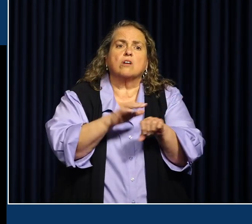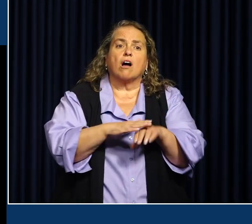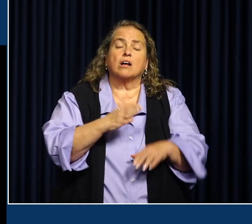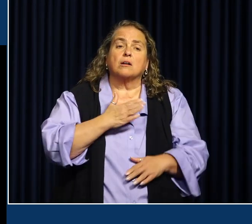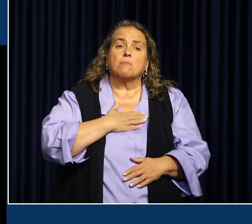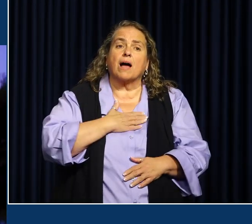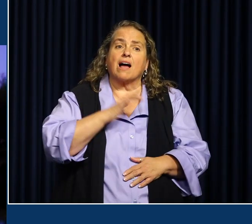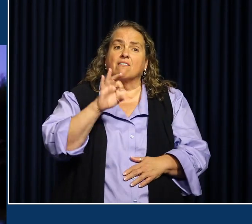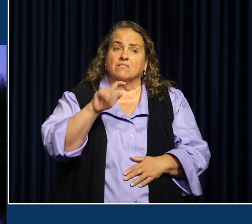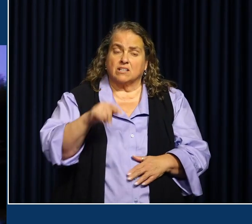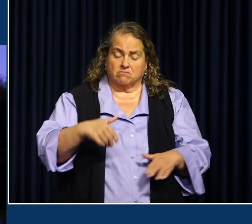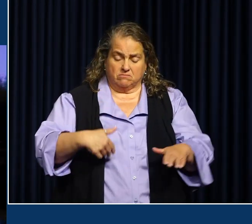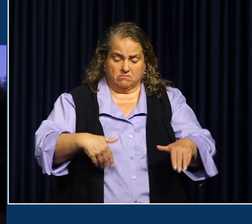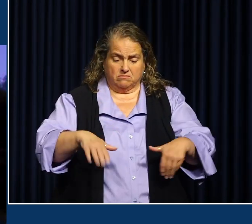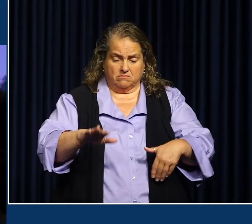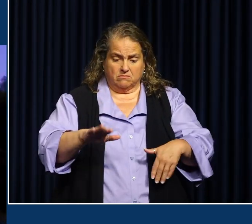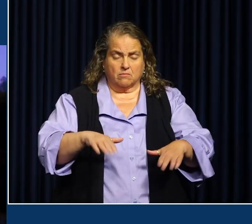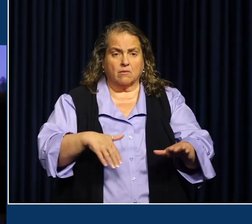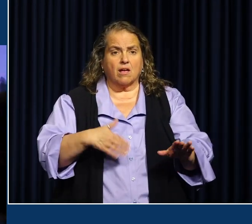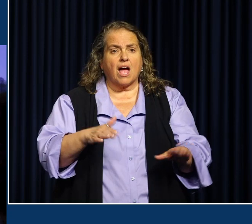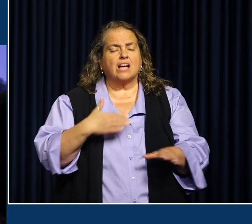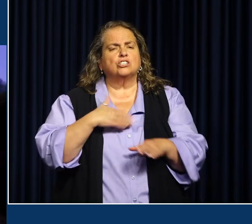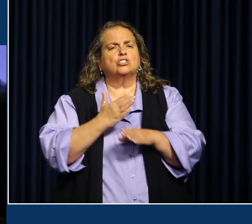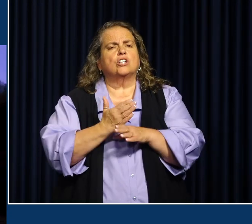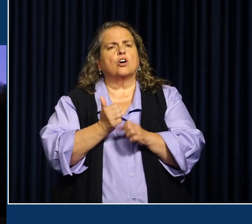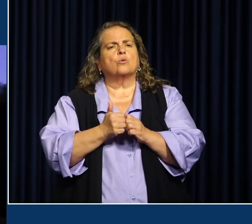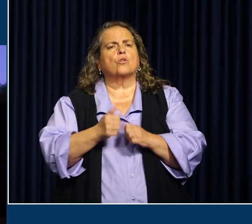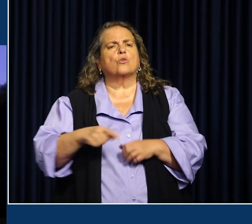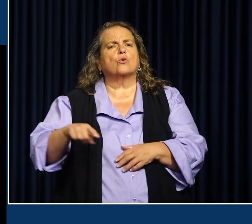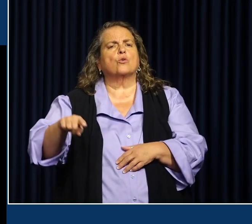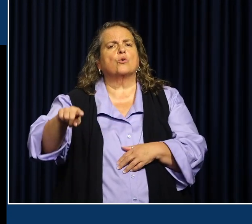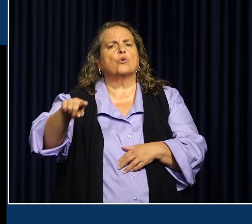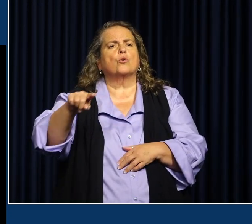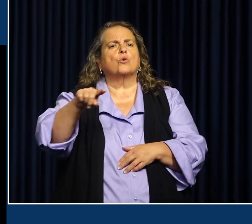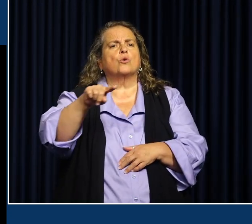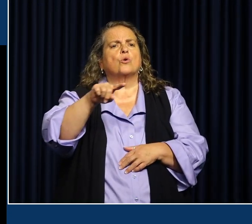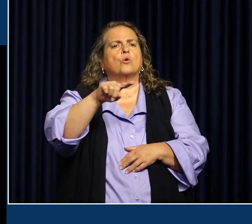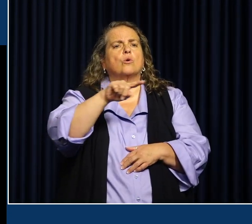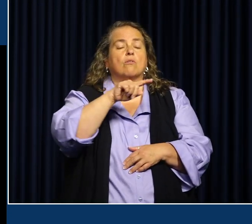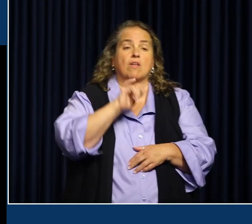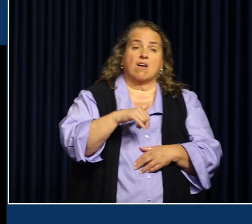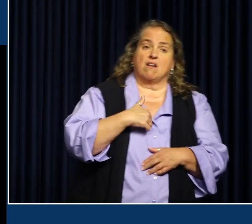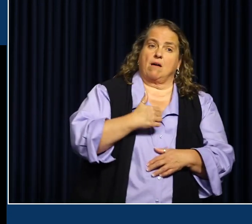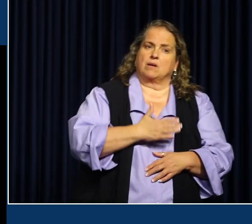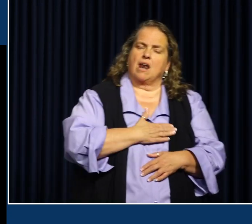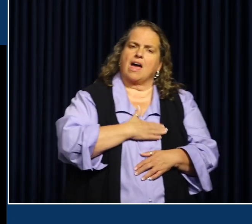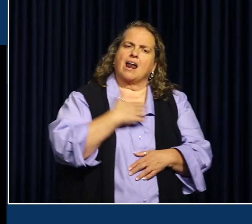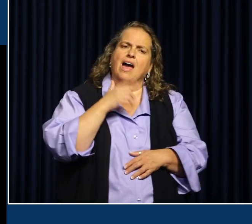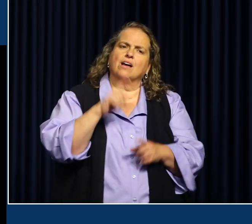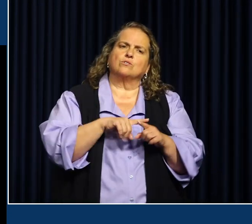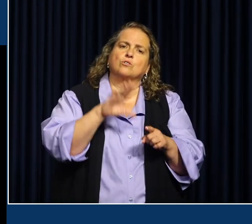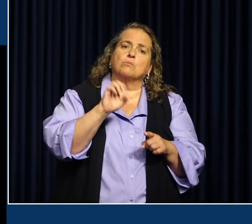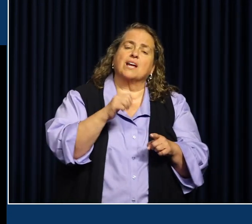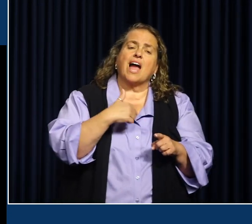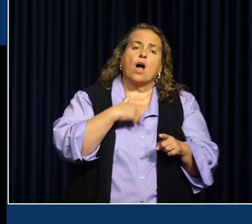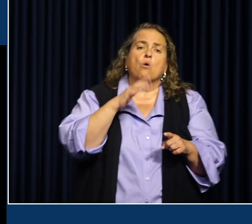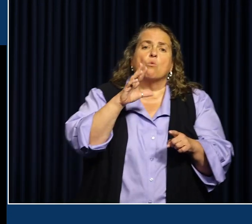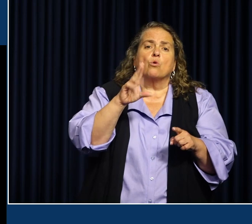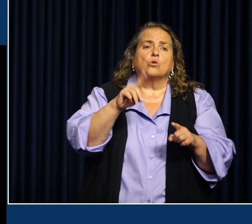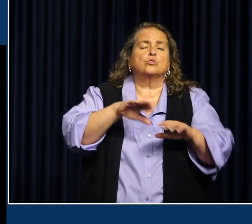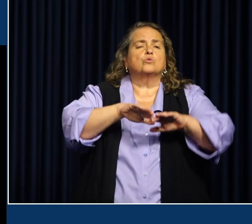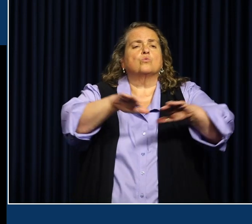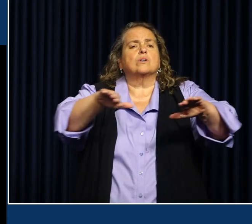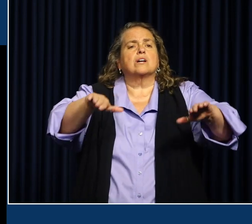with you the last bite of bread I had to eat. I would swim out